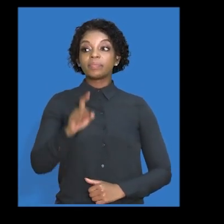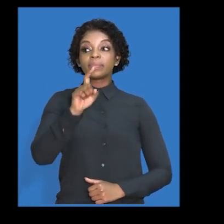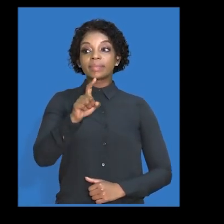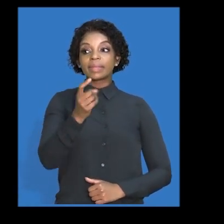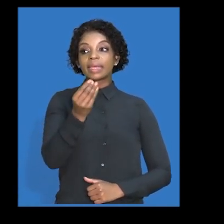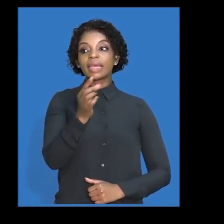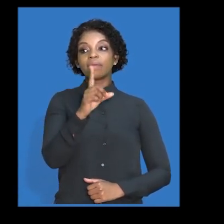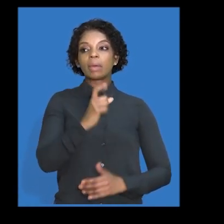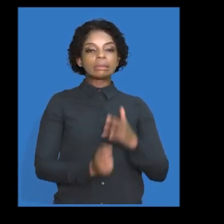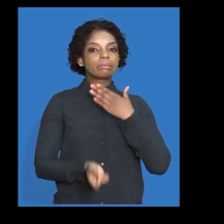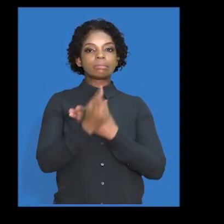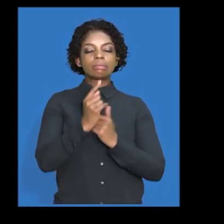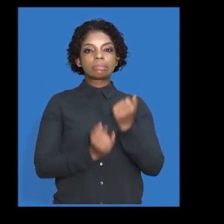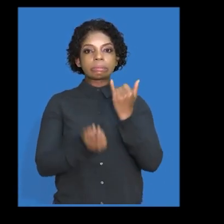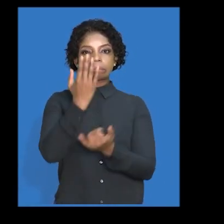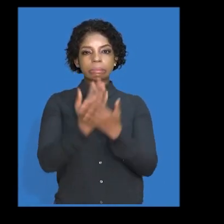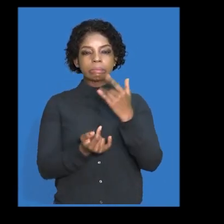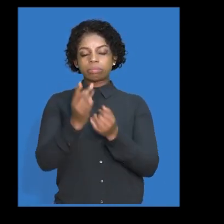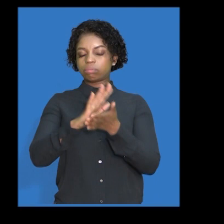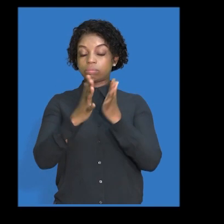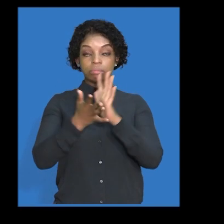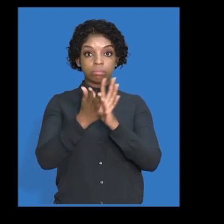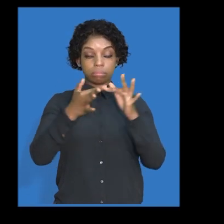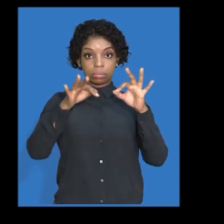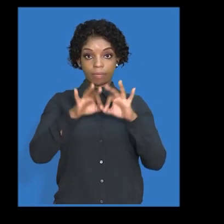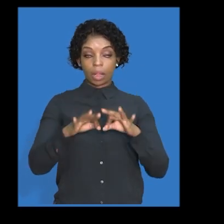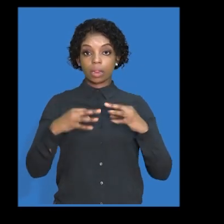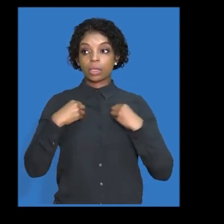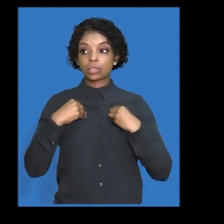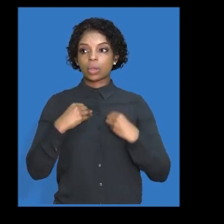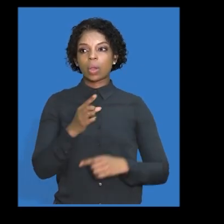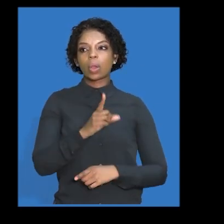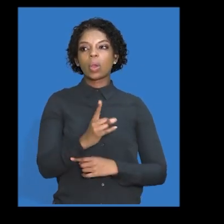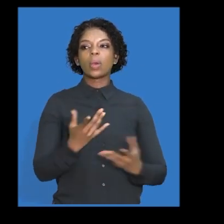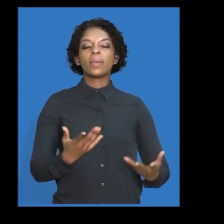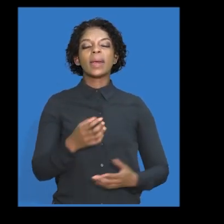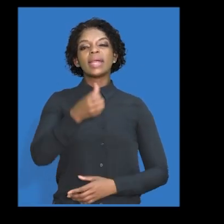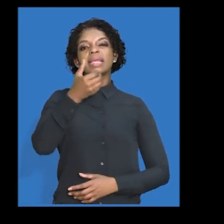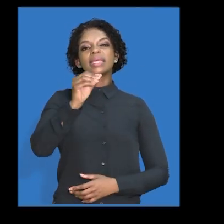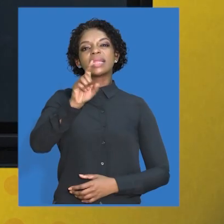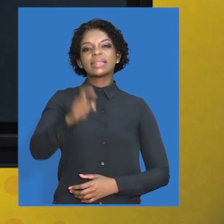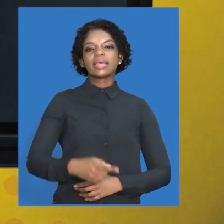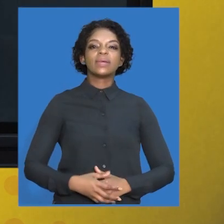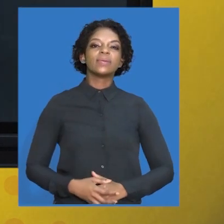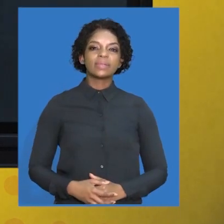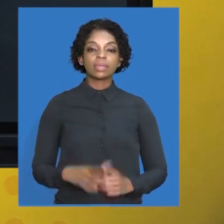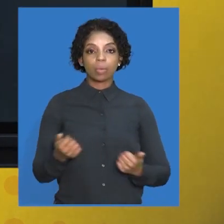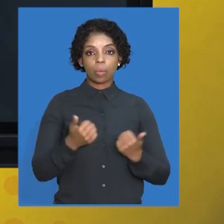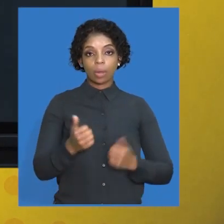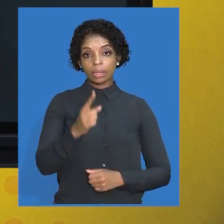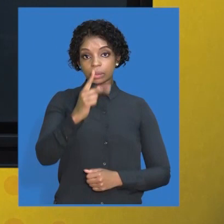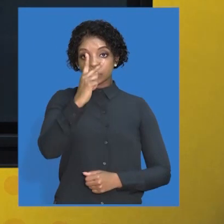had destroyed stock to the value of 60,000 Rand. So we can already see that there's a bit of an issue there. The market value